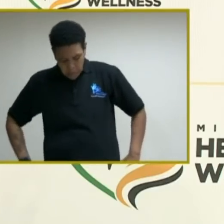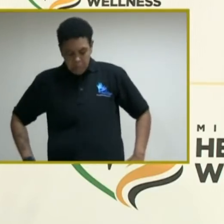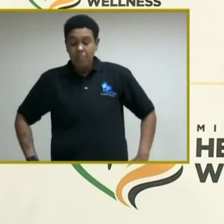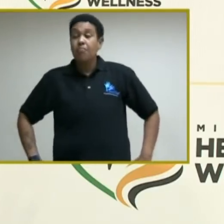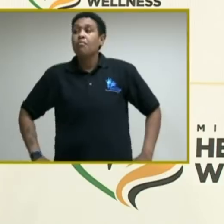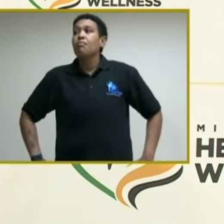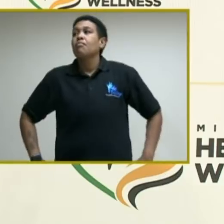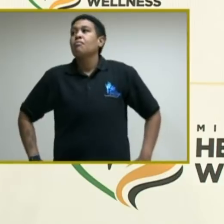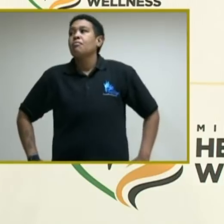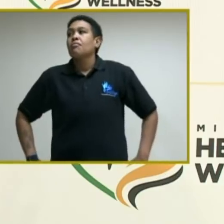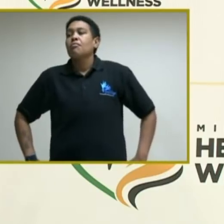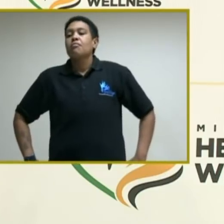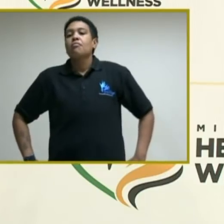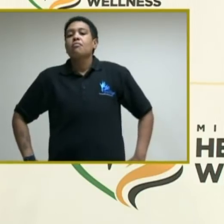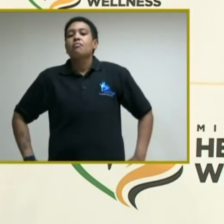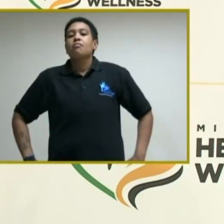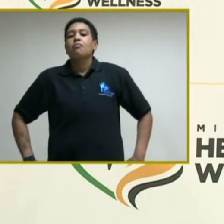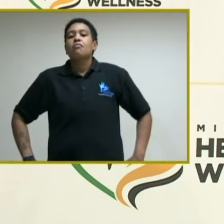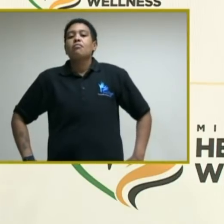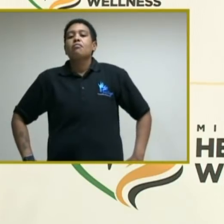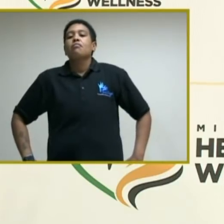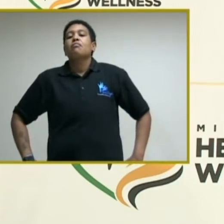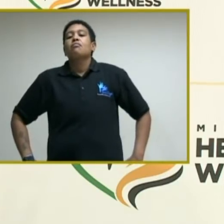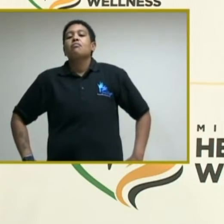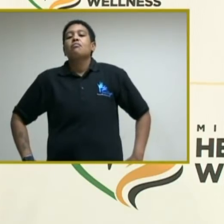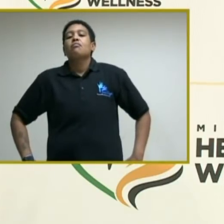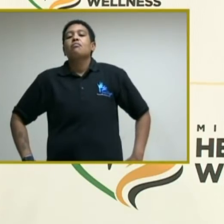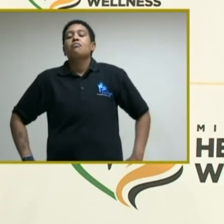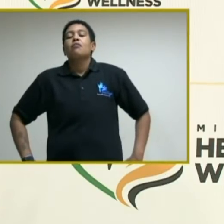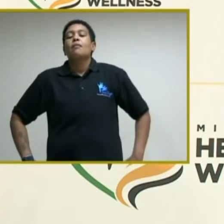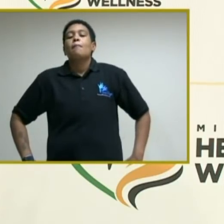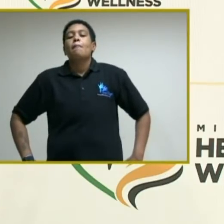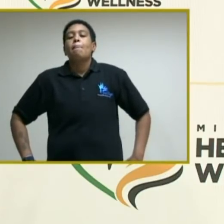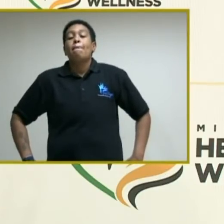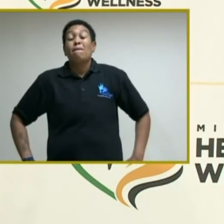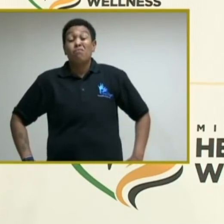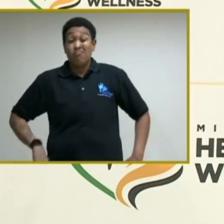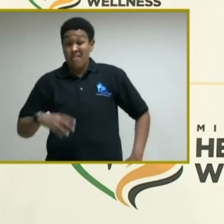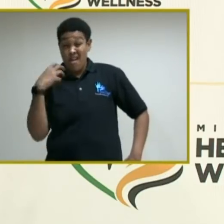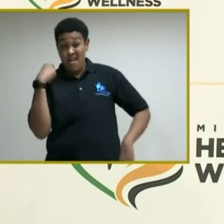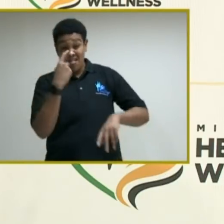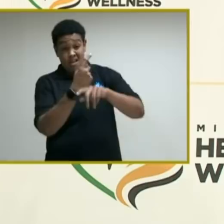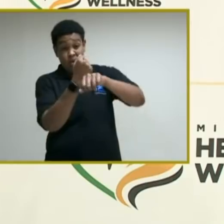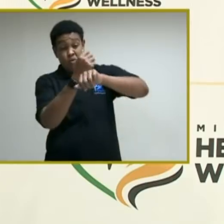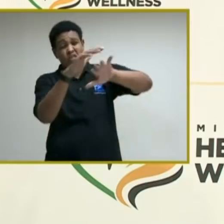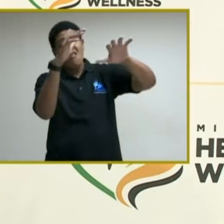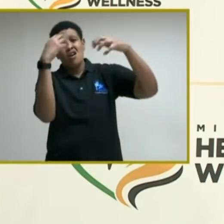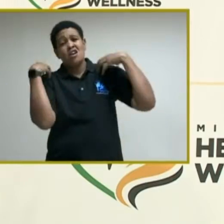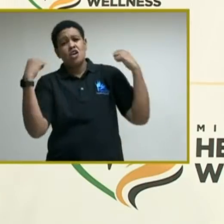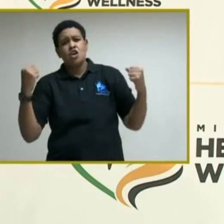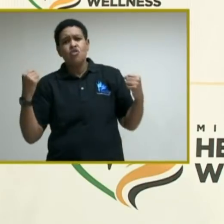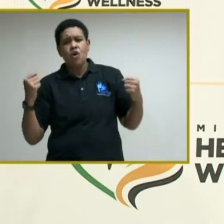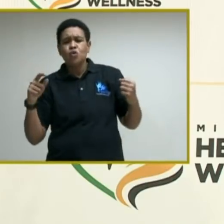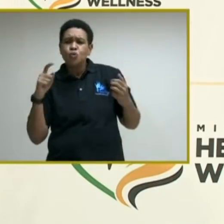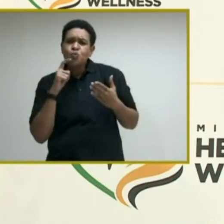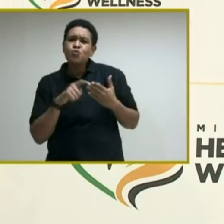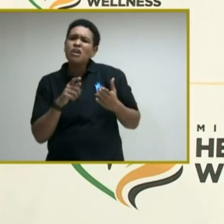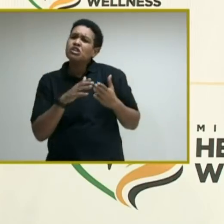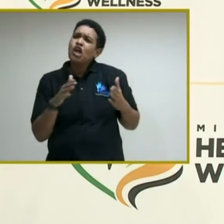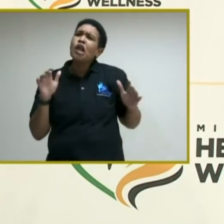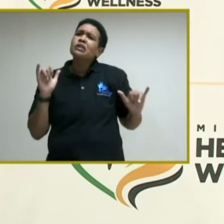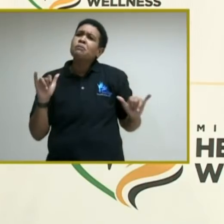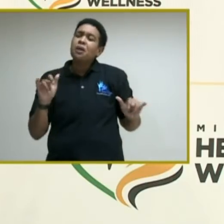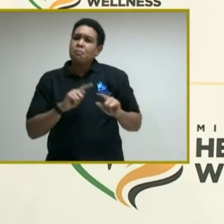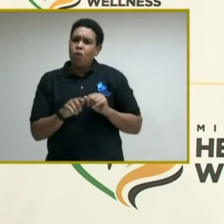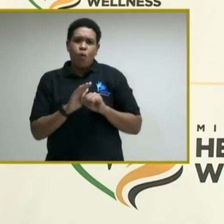and should be recognized as such, certainly in general terms, but as it relates to this COVID response. And I want to